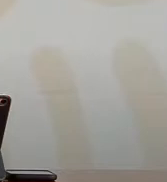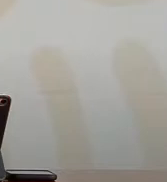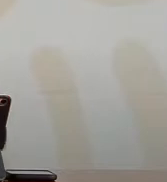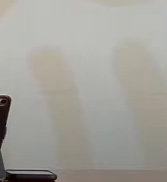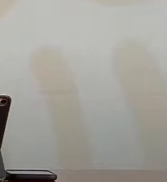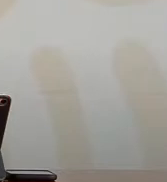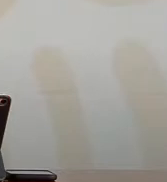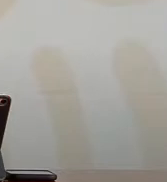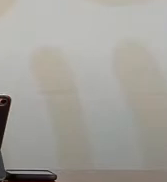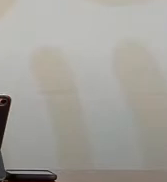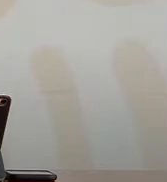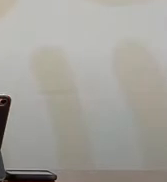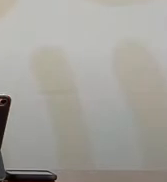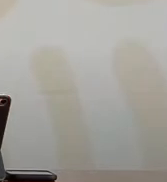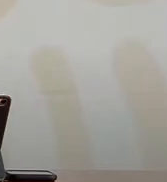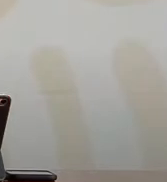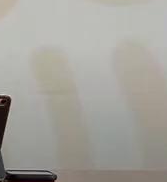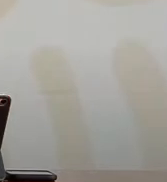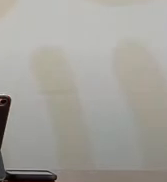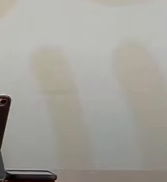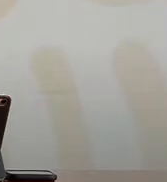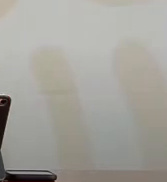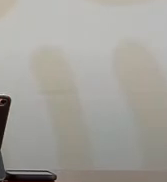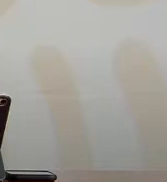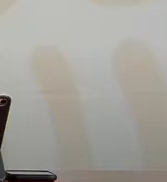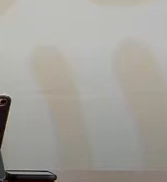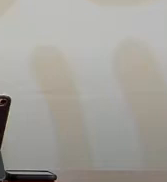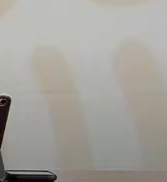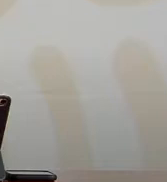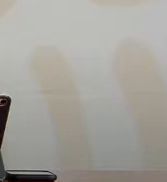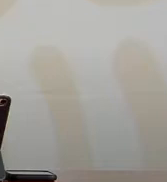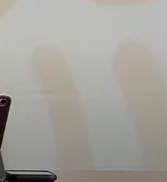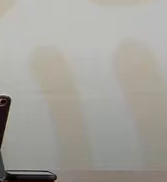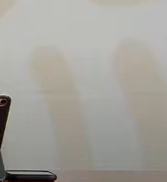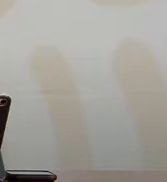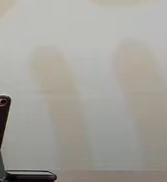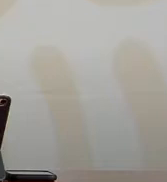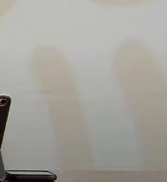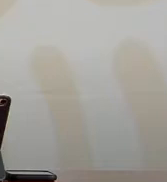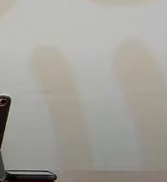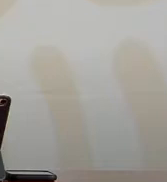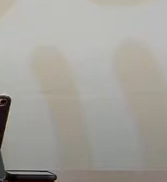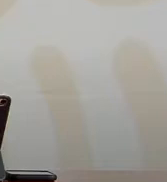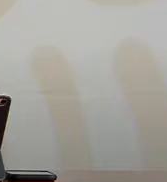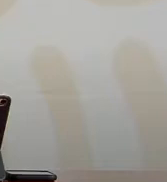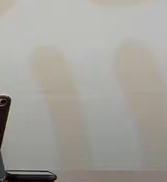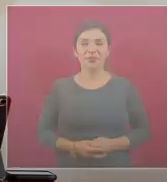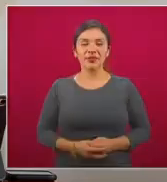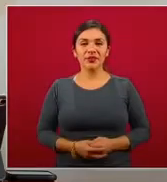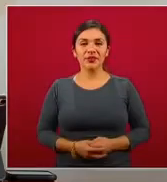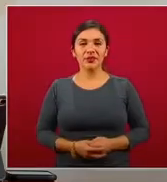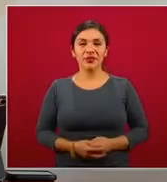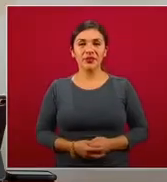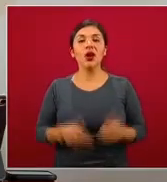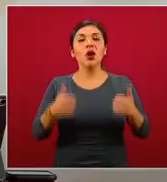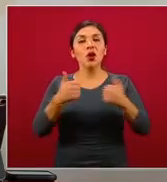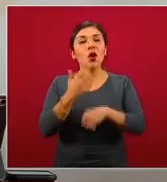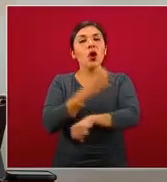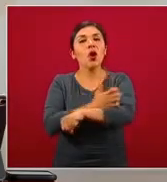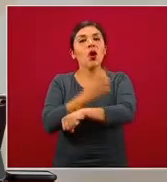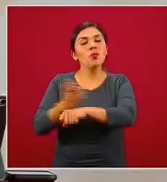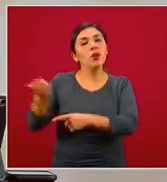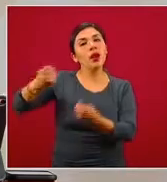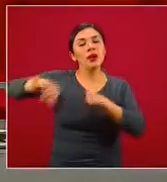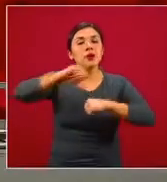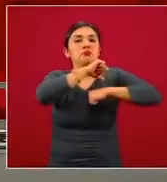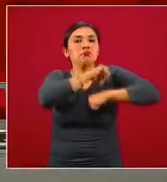express my sympathy with the concerns. People are concerned because they are thinking we're gonna hit the streets right